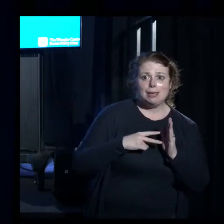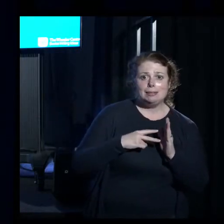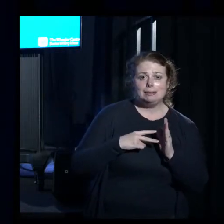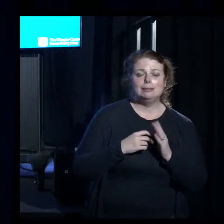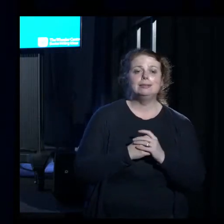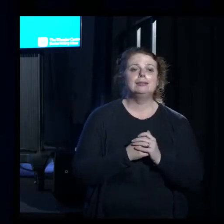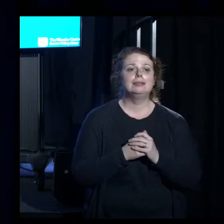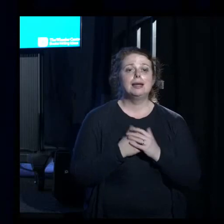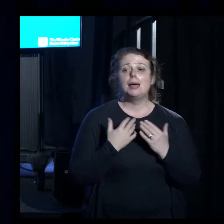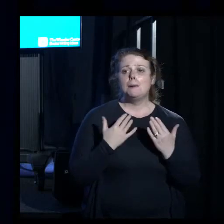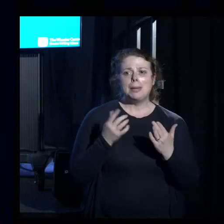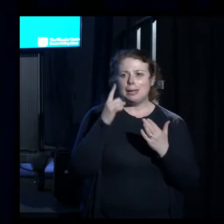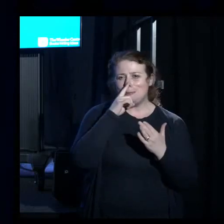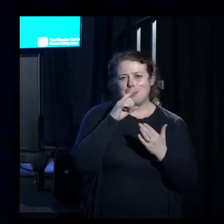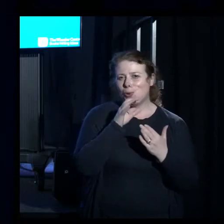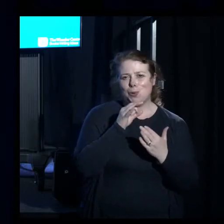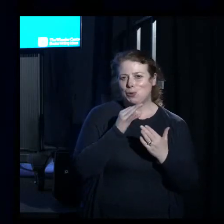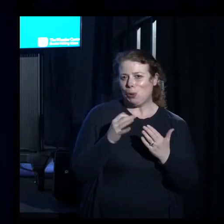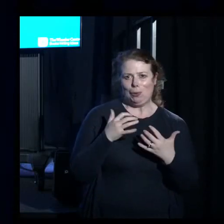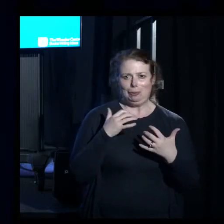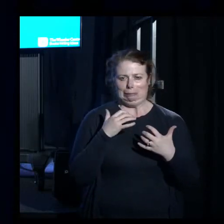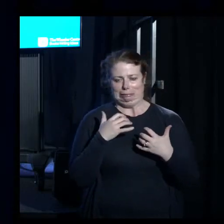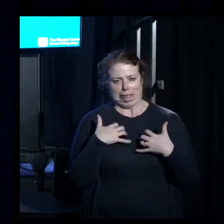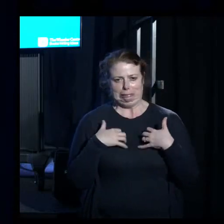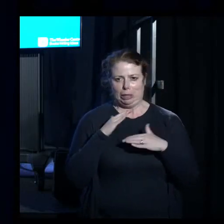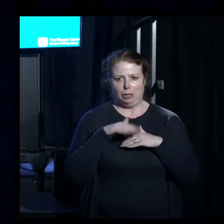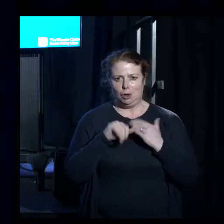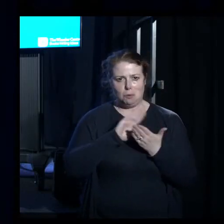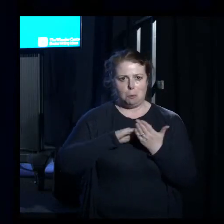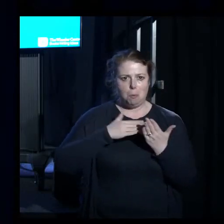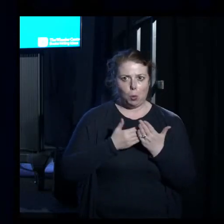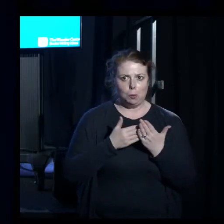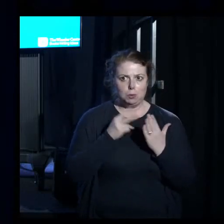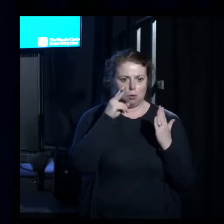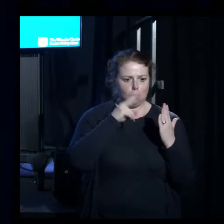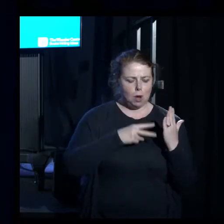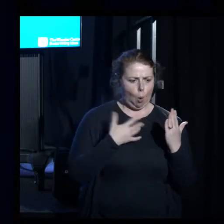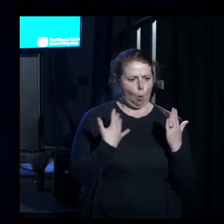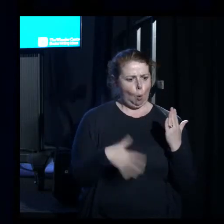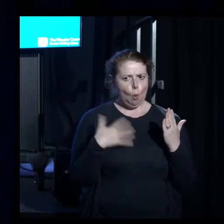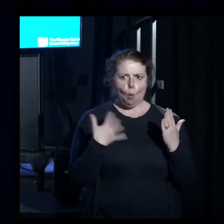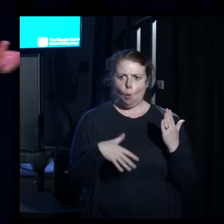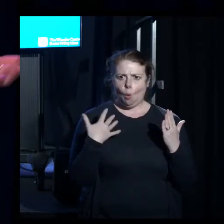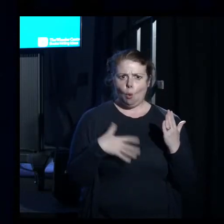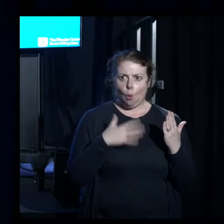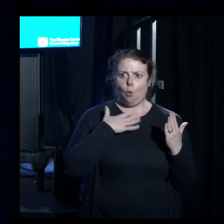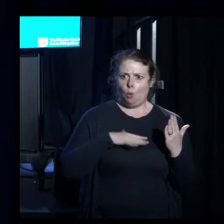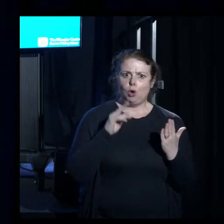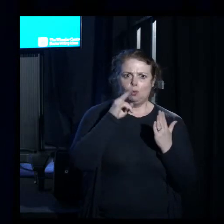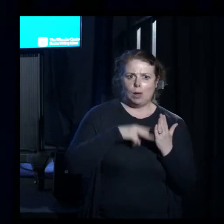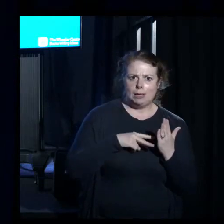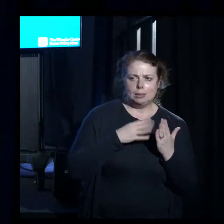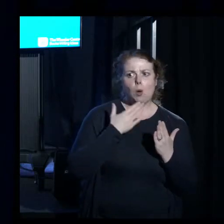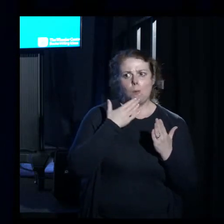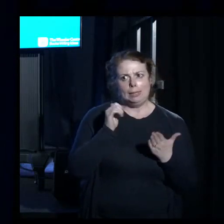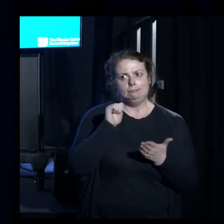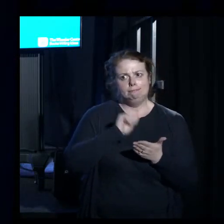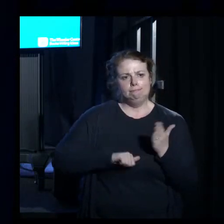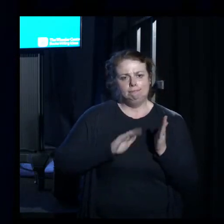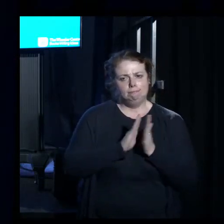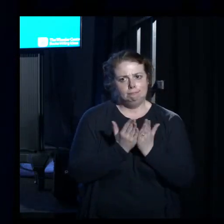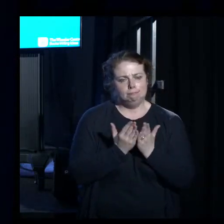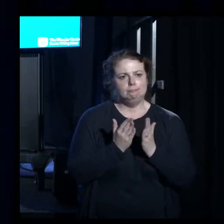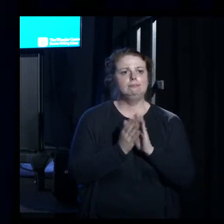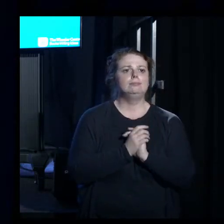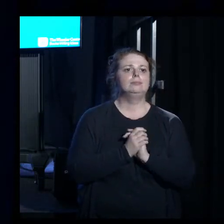poetry are excited by her book and they're buying it at bookstores. So if you haven't read it yet, please do.